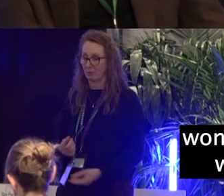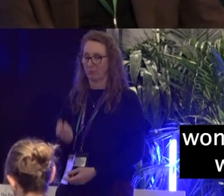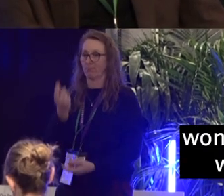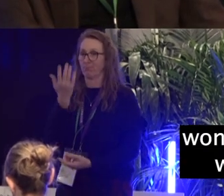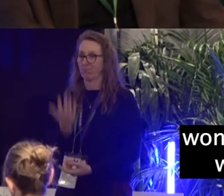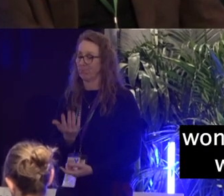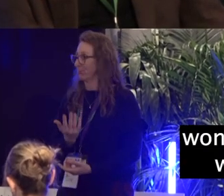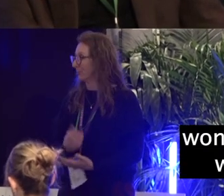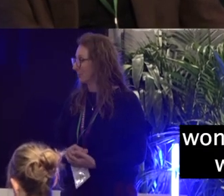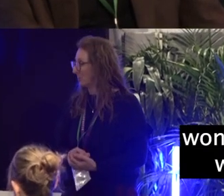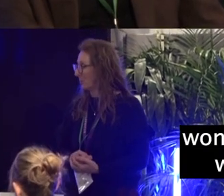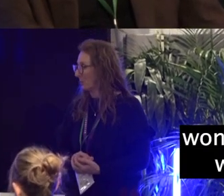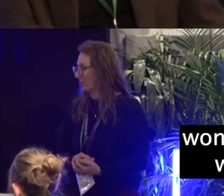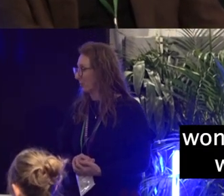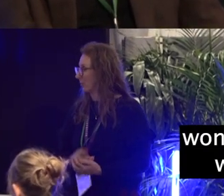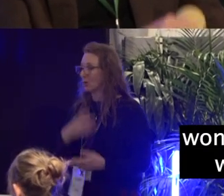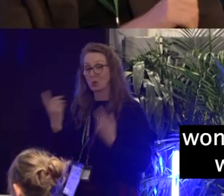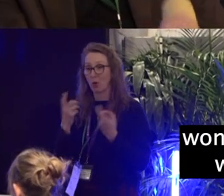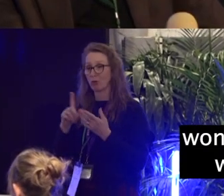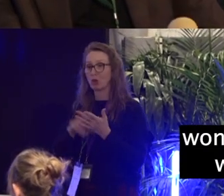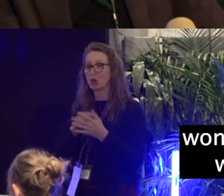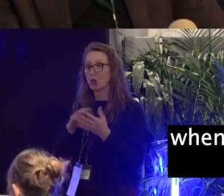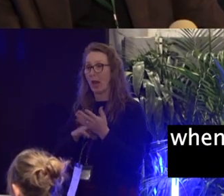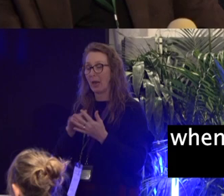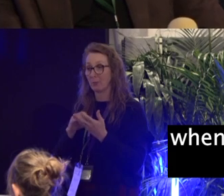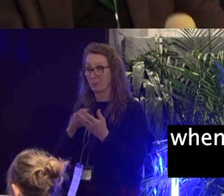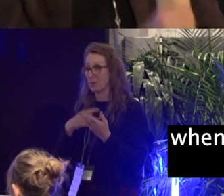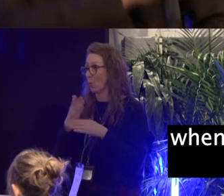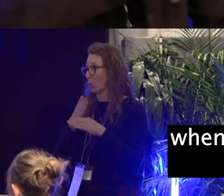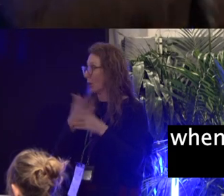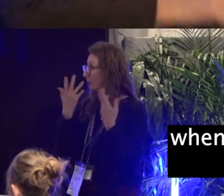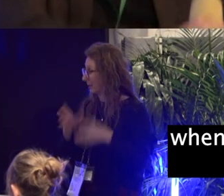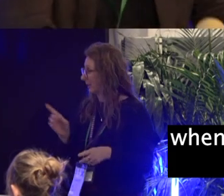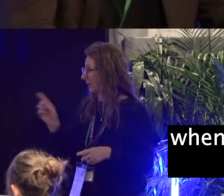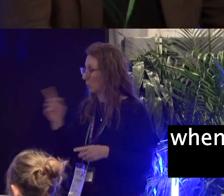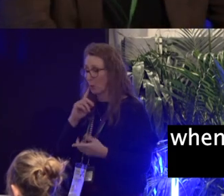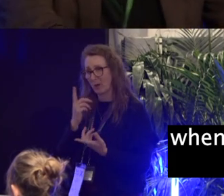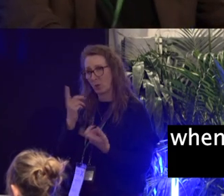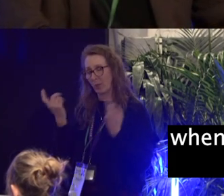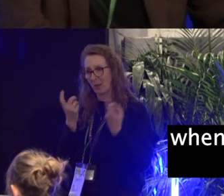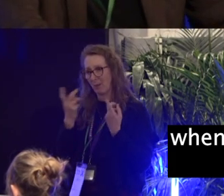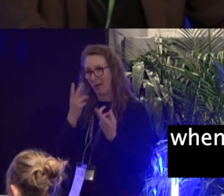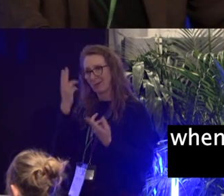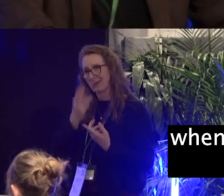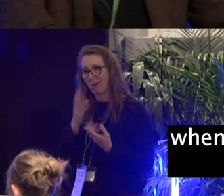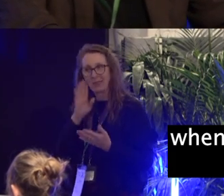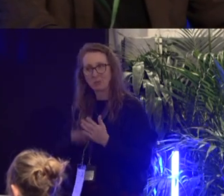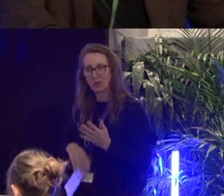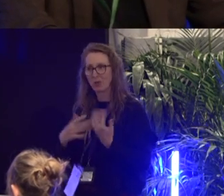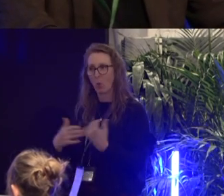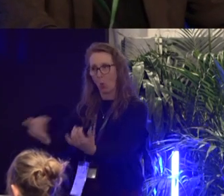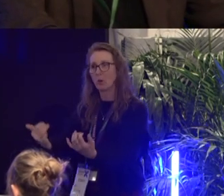just wondering, I guess, like, James, in the work that you've been doing, when it comes to designing experiences for